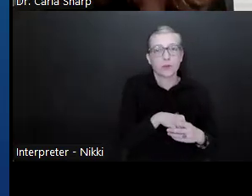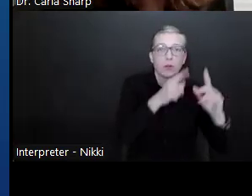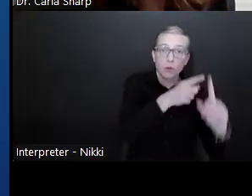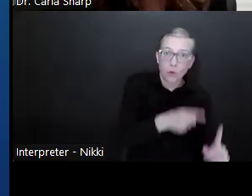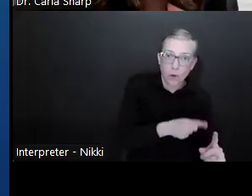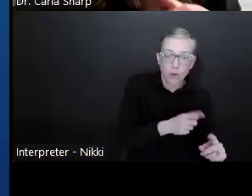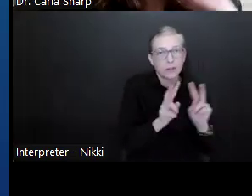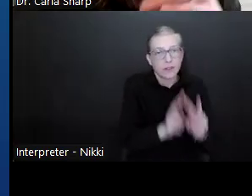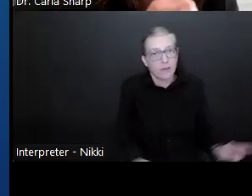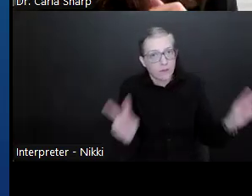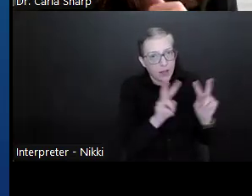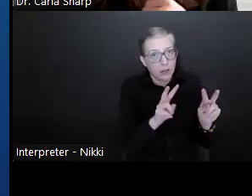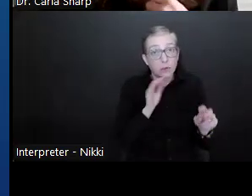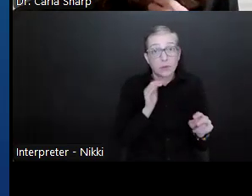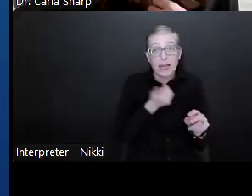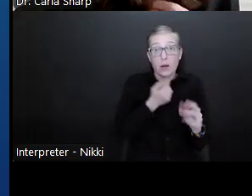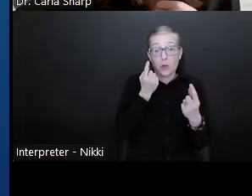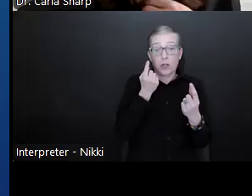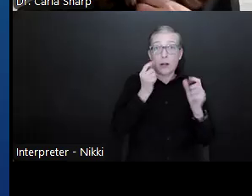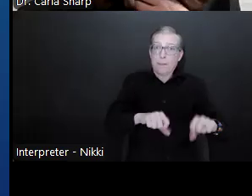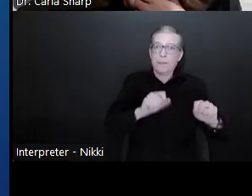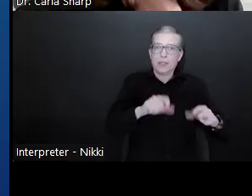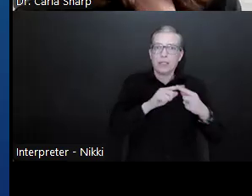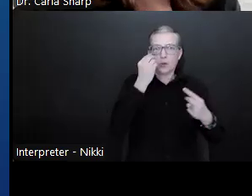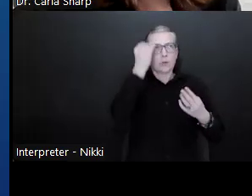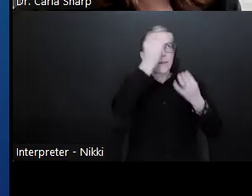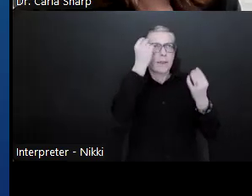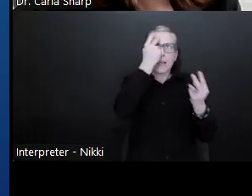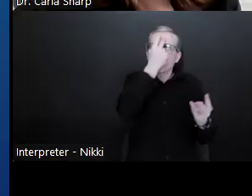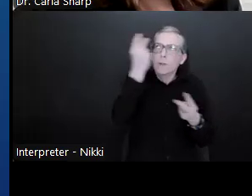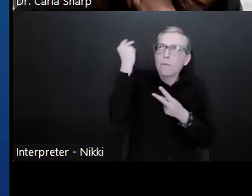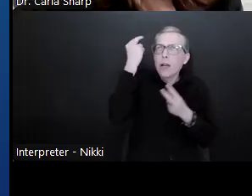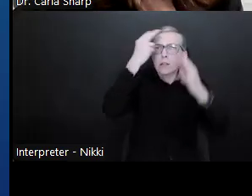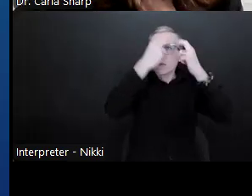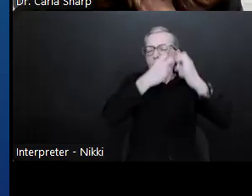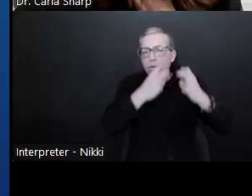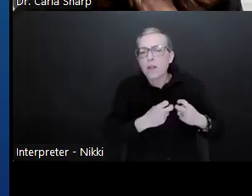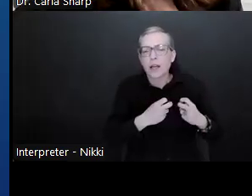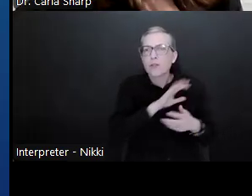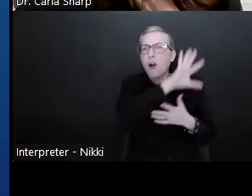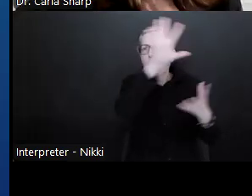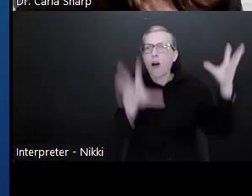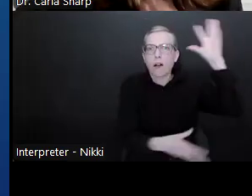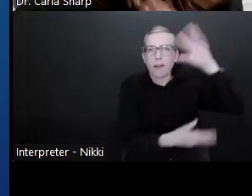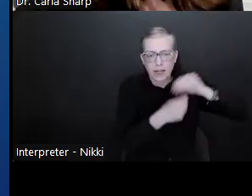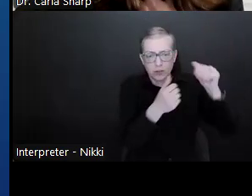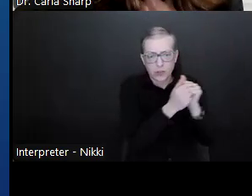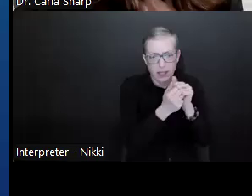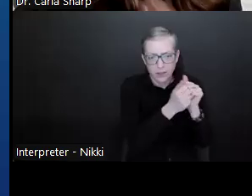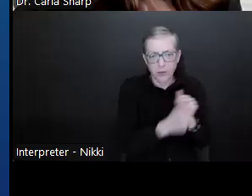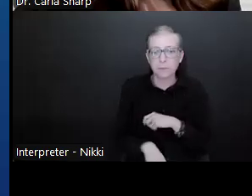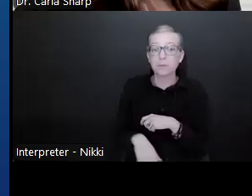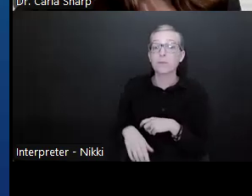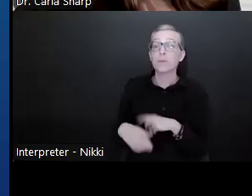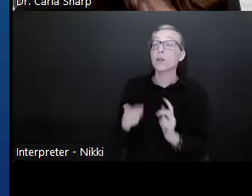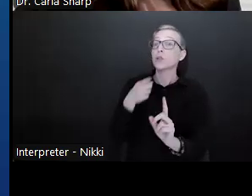and mentalizing is the glue that puts that all together. So here's a healthy young person that has an ongoing